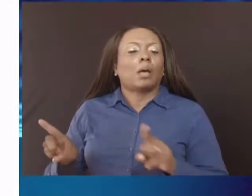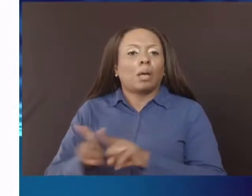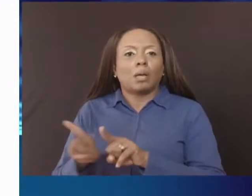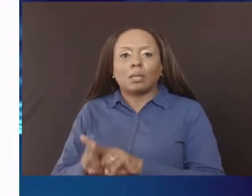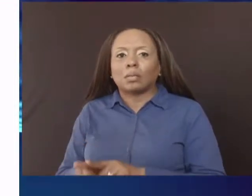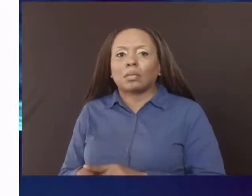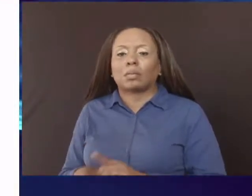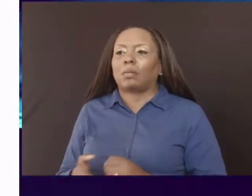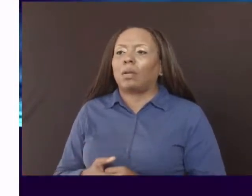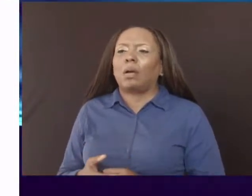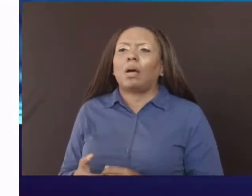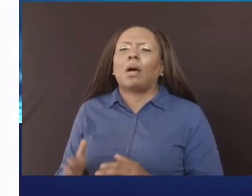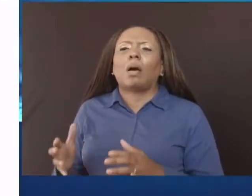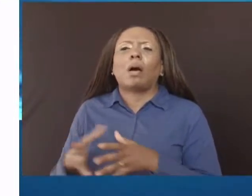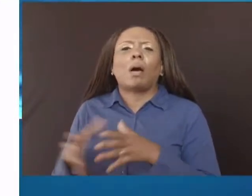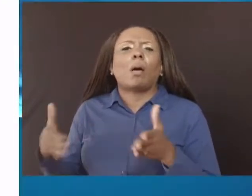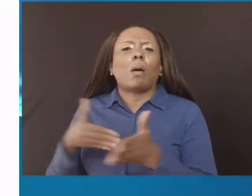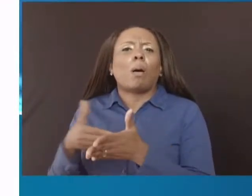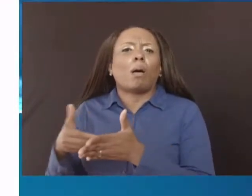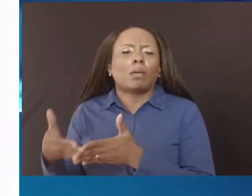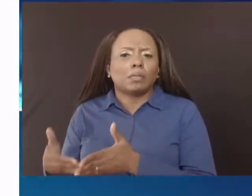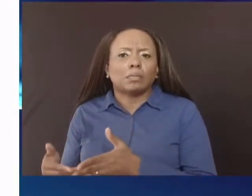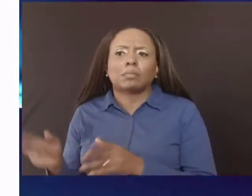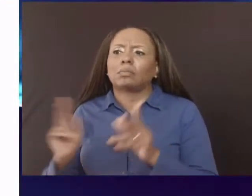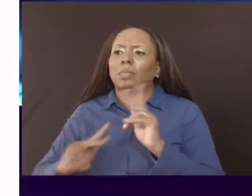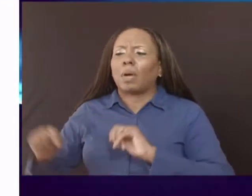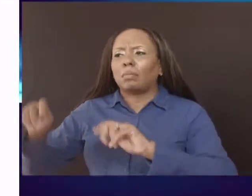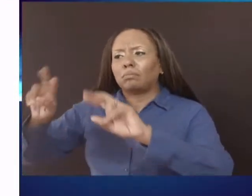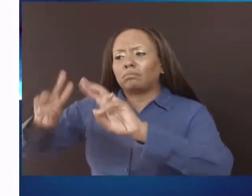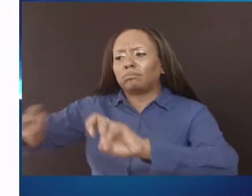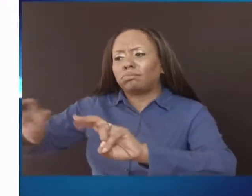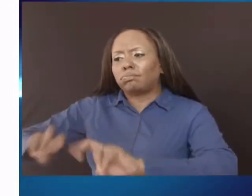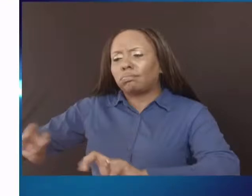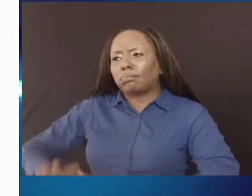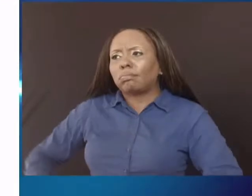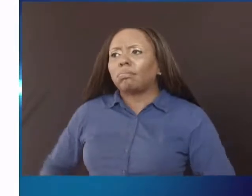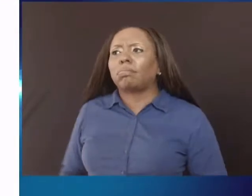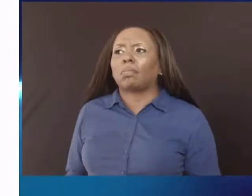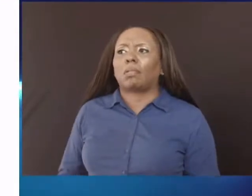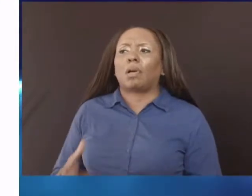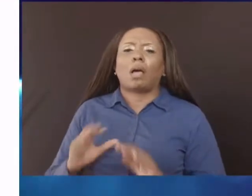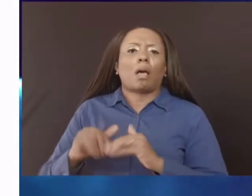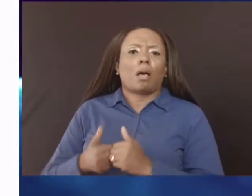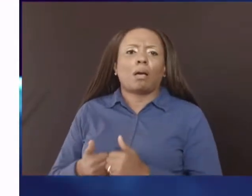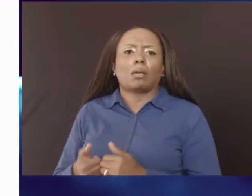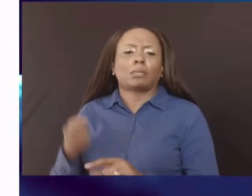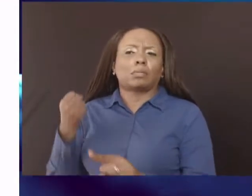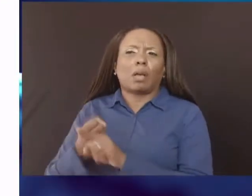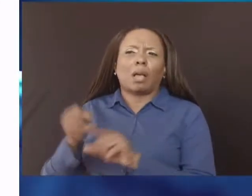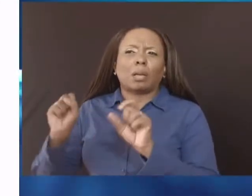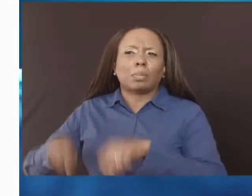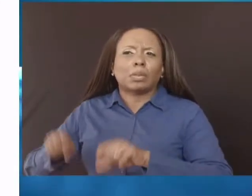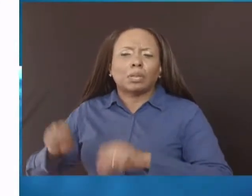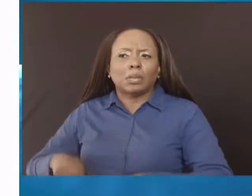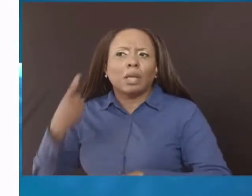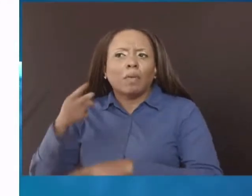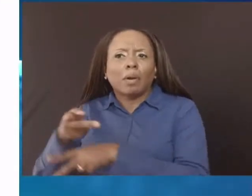being monitored, and to what extent does this current situation affect their ability to receive the necessary